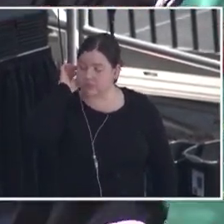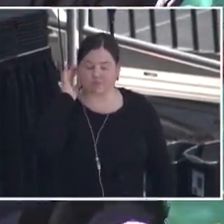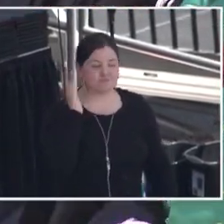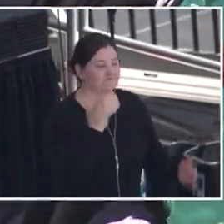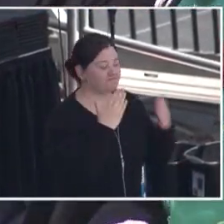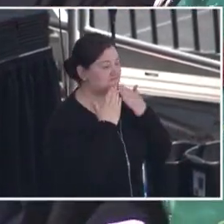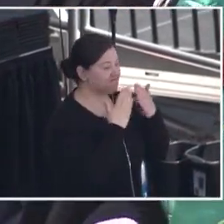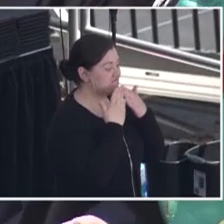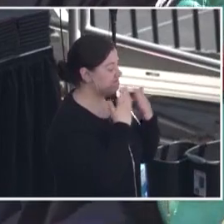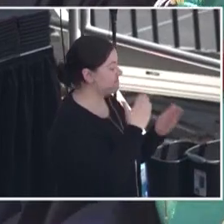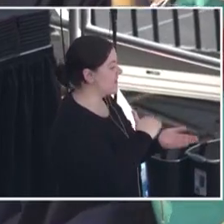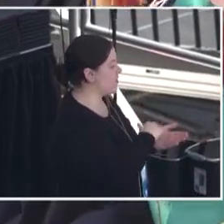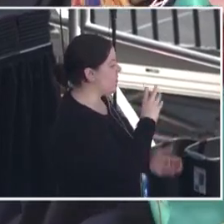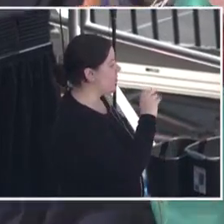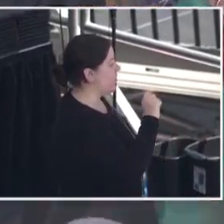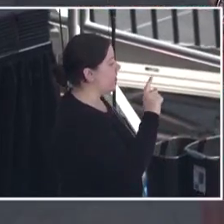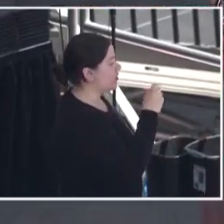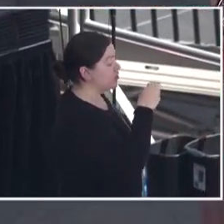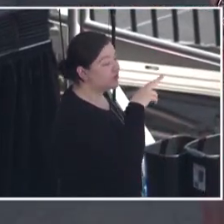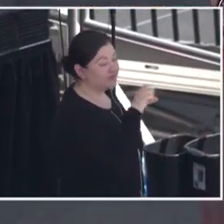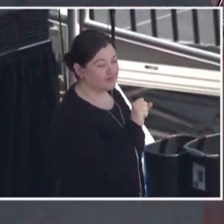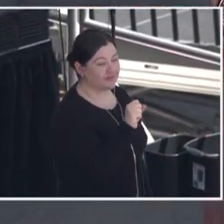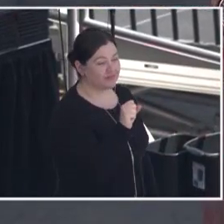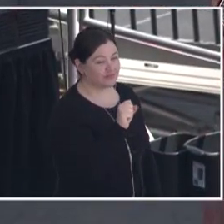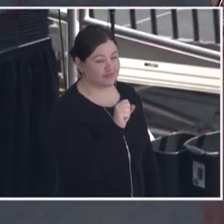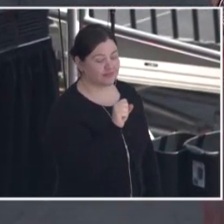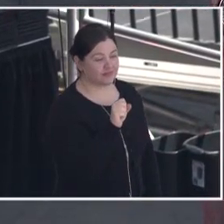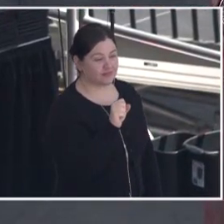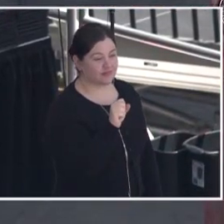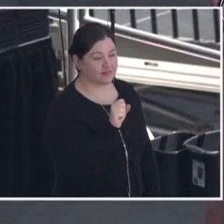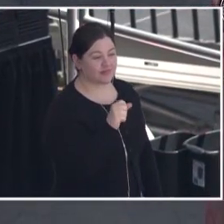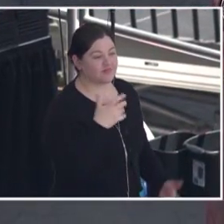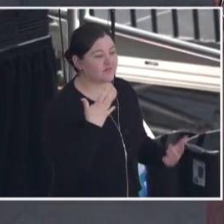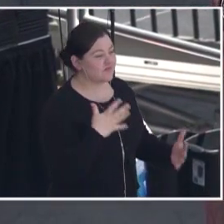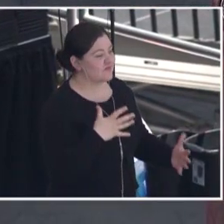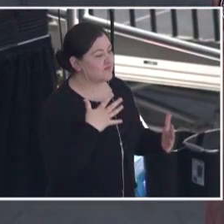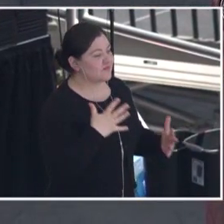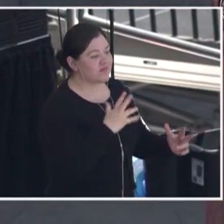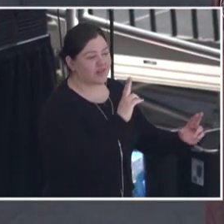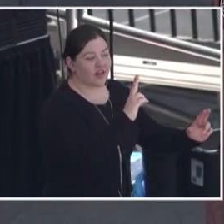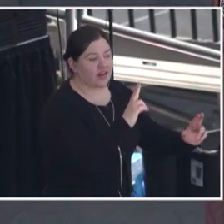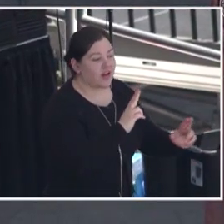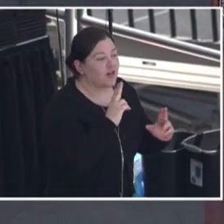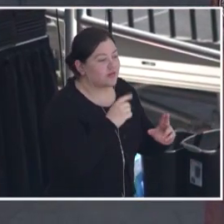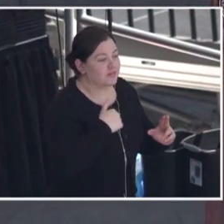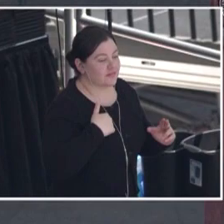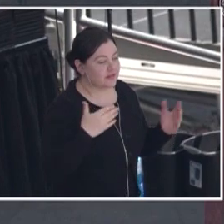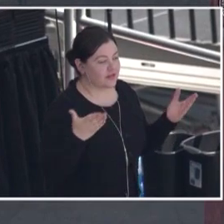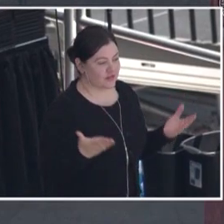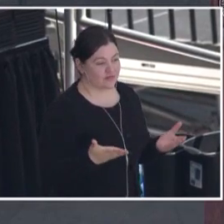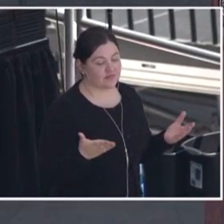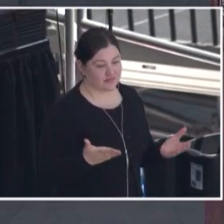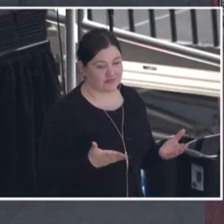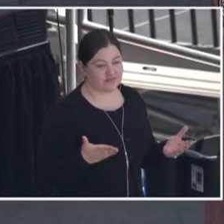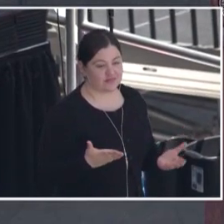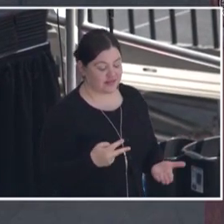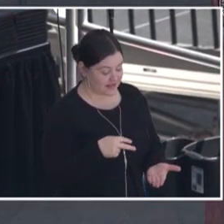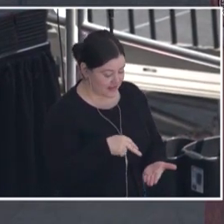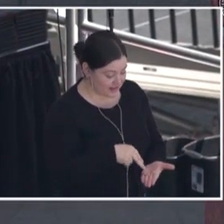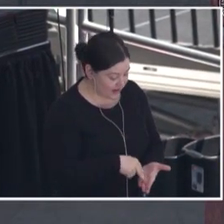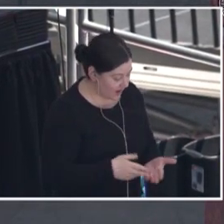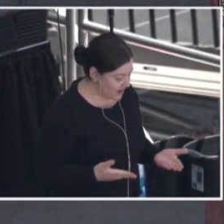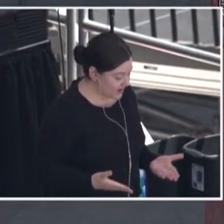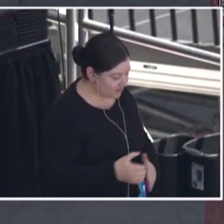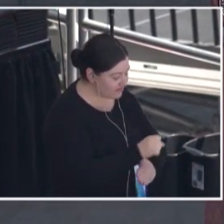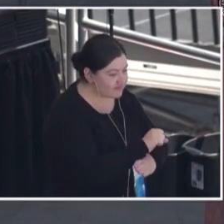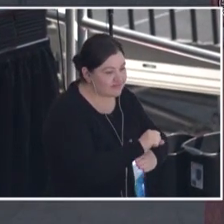Thank you so much, Dr. Walters. What an honor it is for me to be here to stand on this